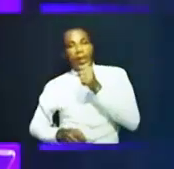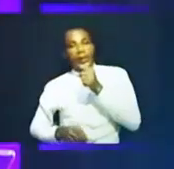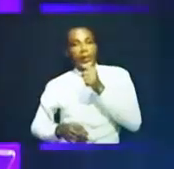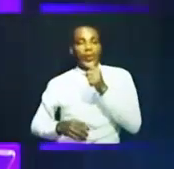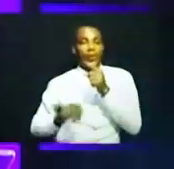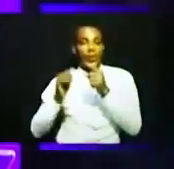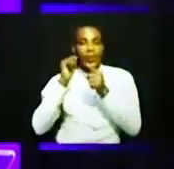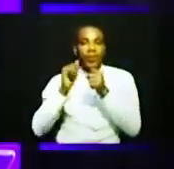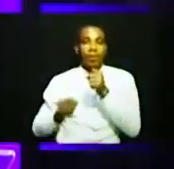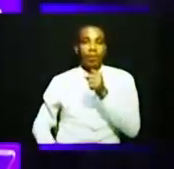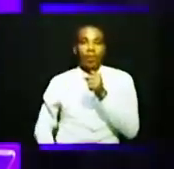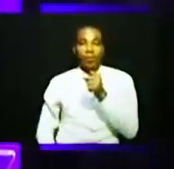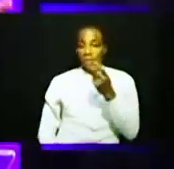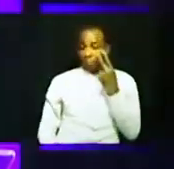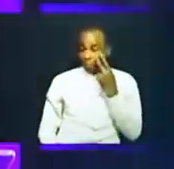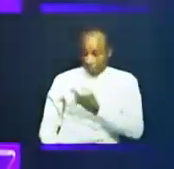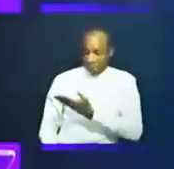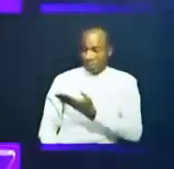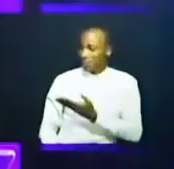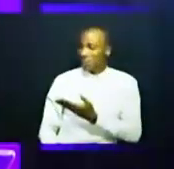said, see, have you seen?